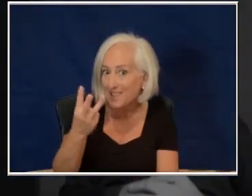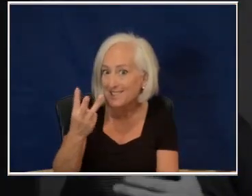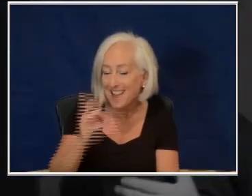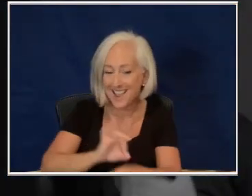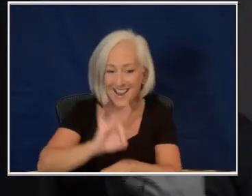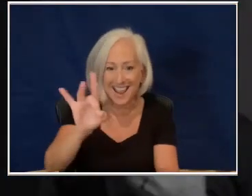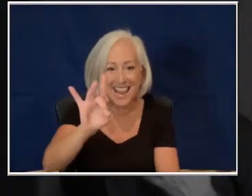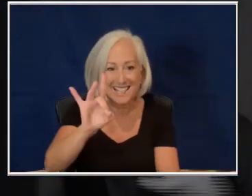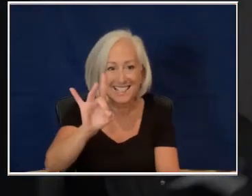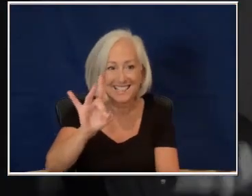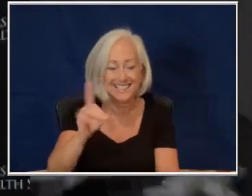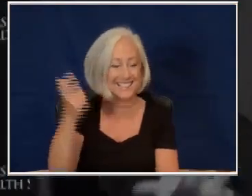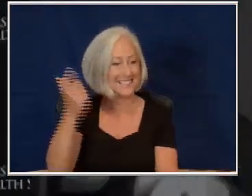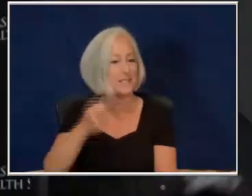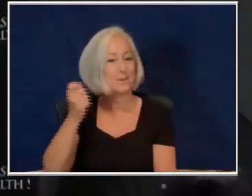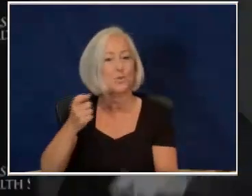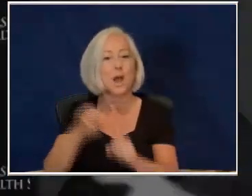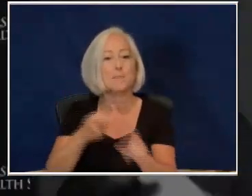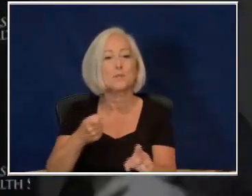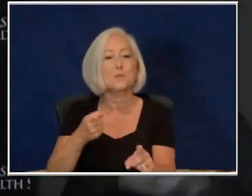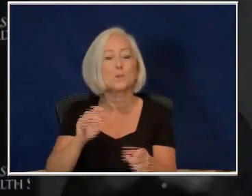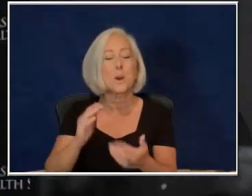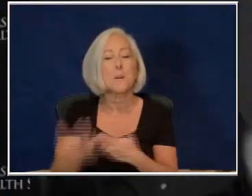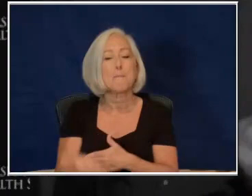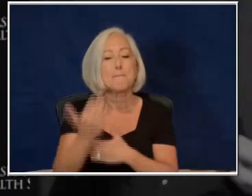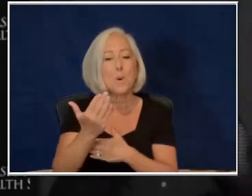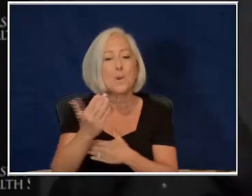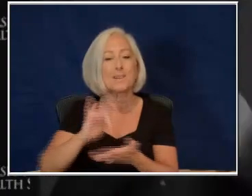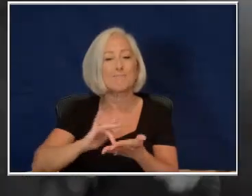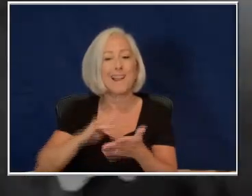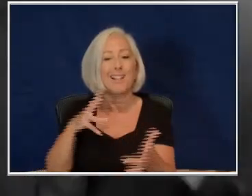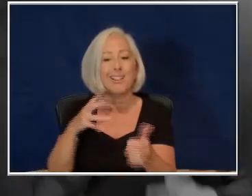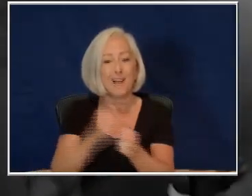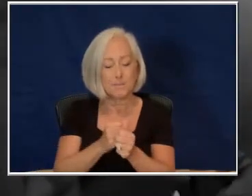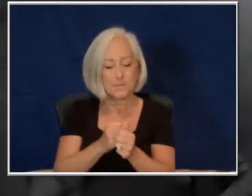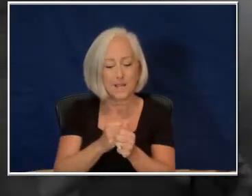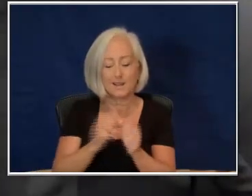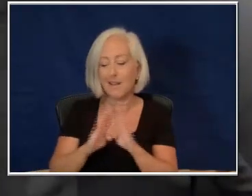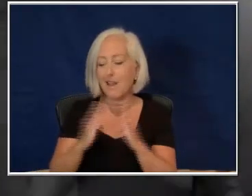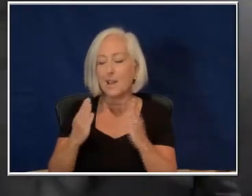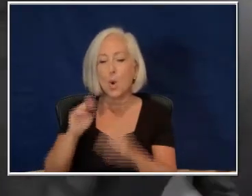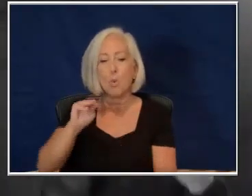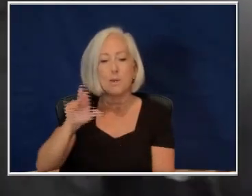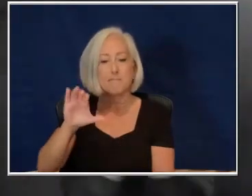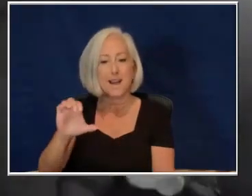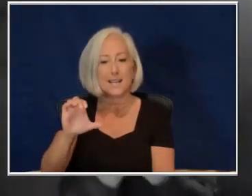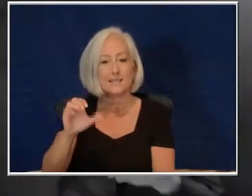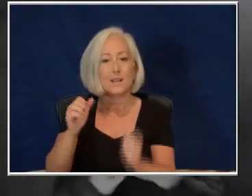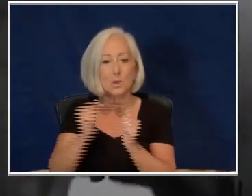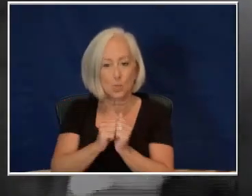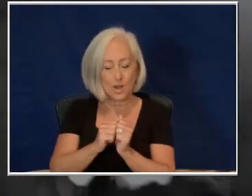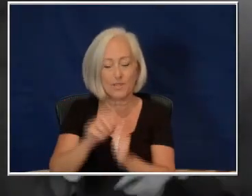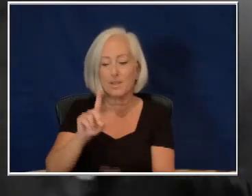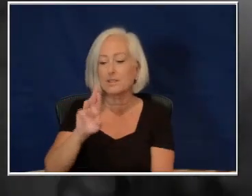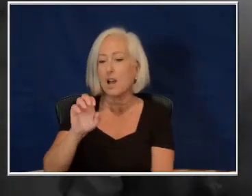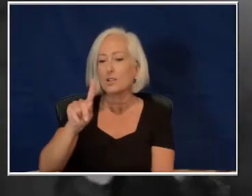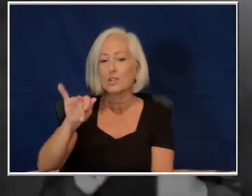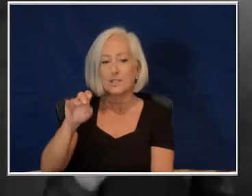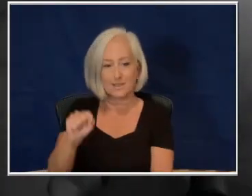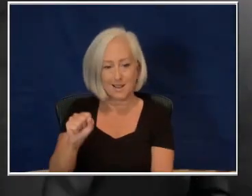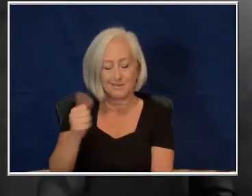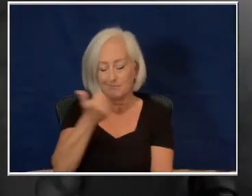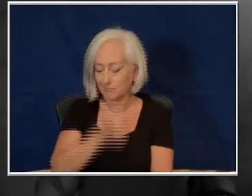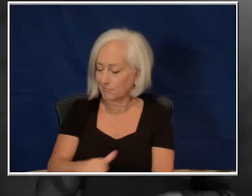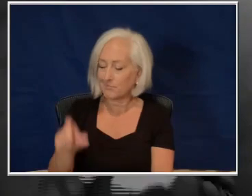Subscribe to our morning medical update and open mics with Dr. Stites podcast. Now everywhere podcasts are available.